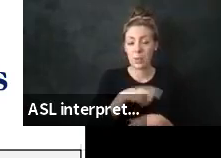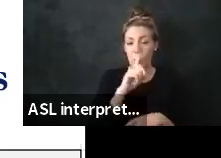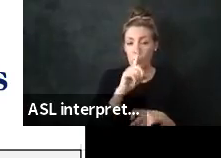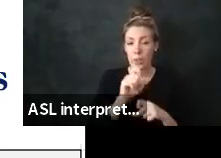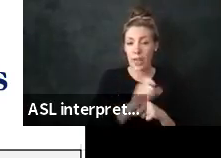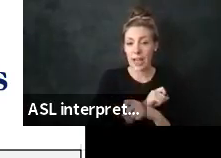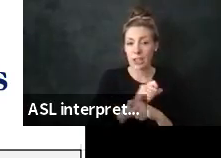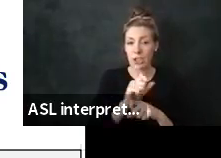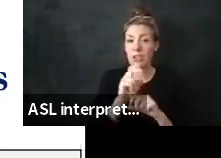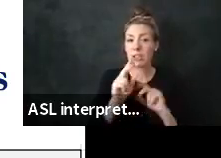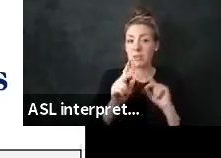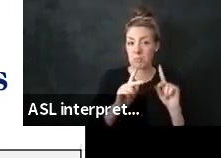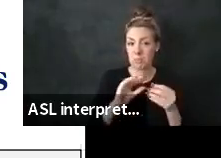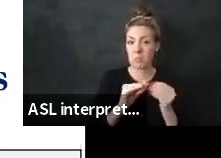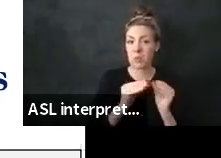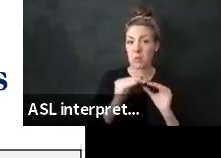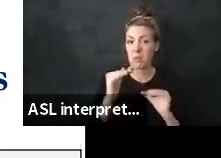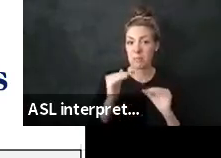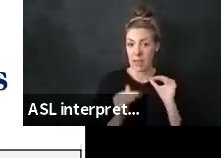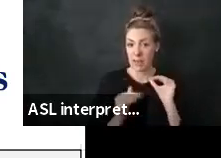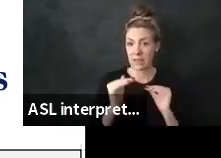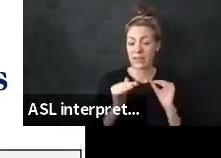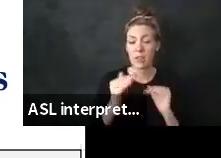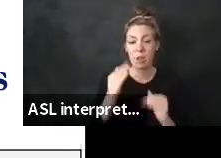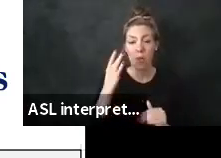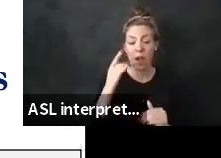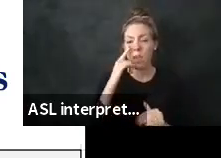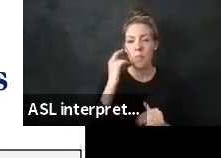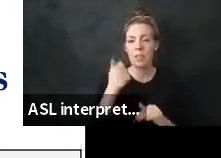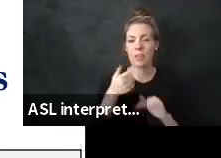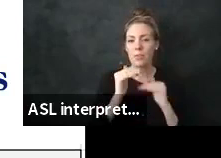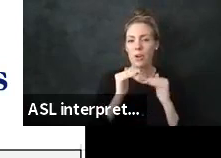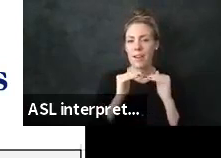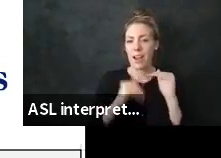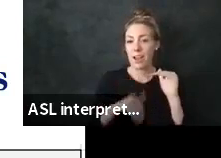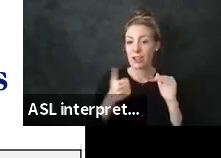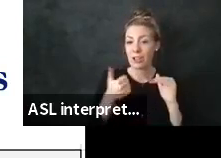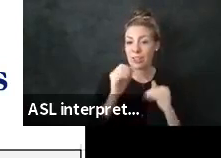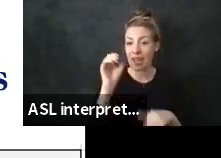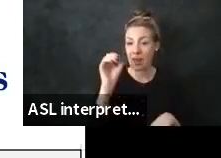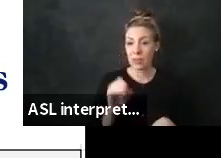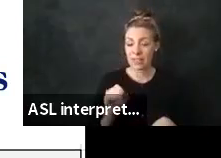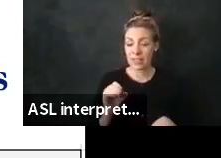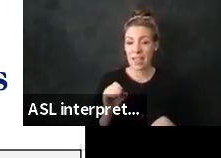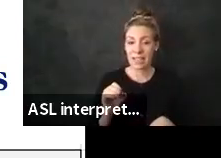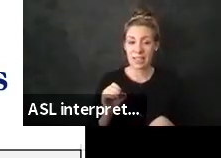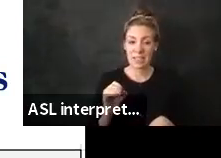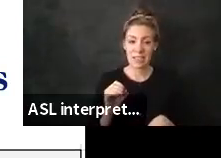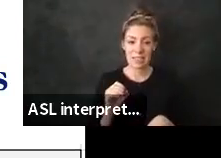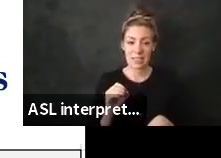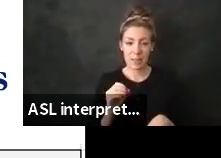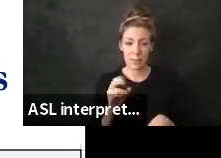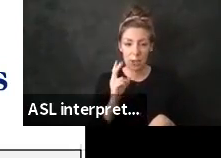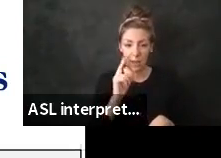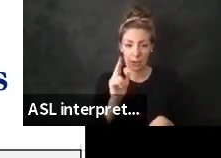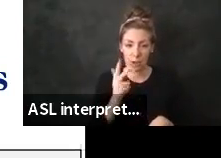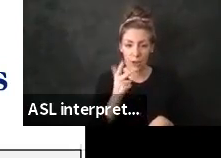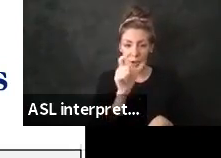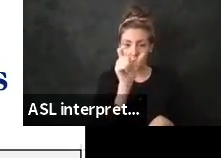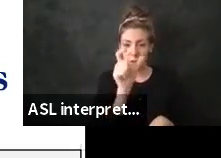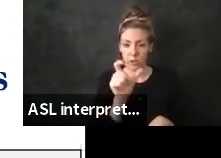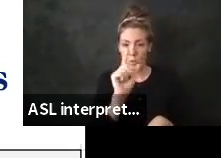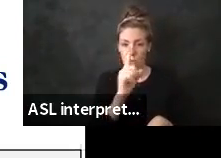population balanced because we are under 10%. I'm looking at the third row